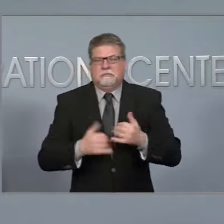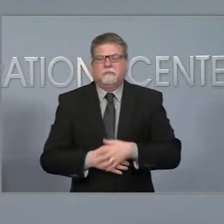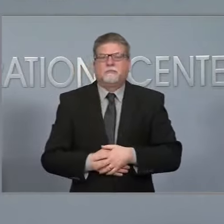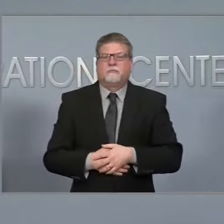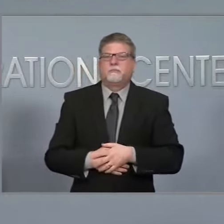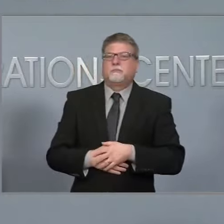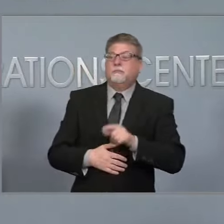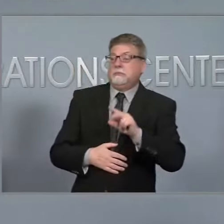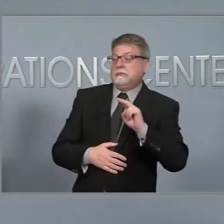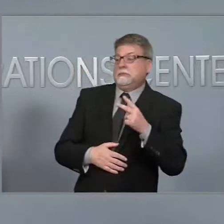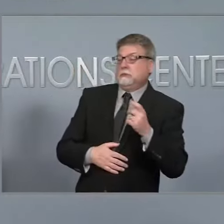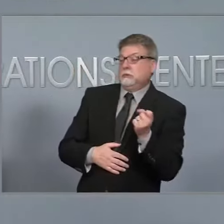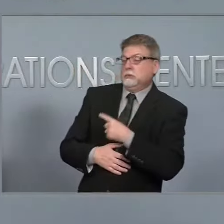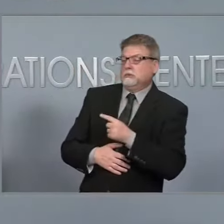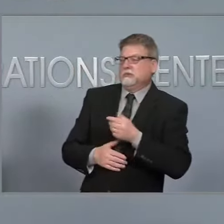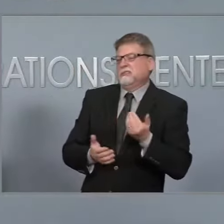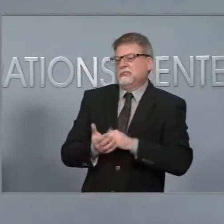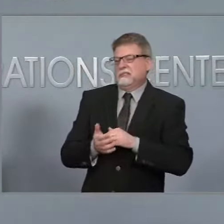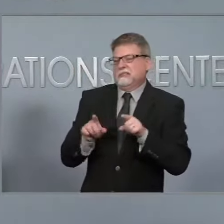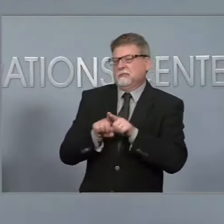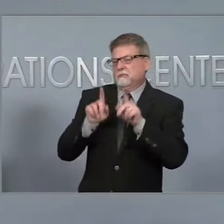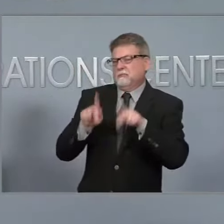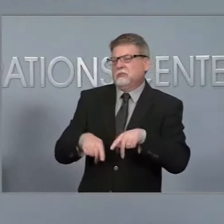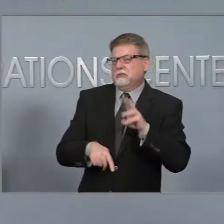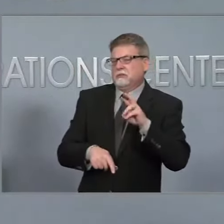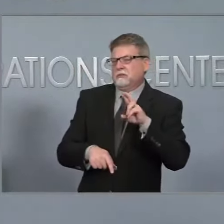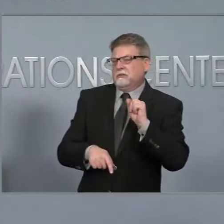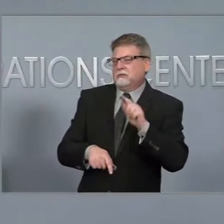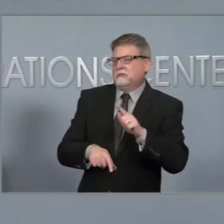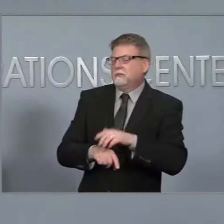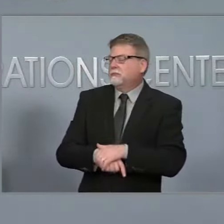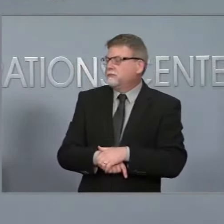Follow-up, Ashley Pally with WRAL.